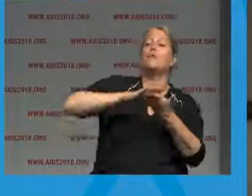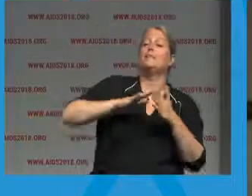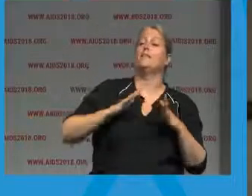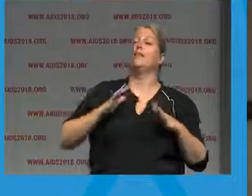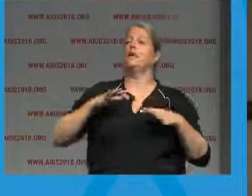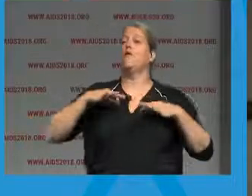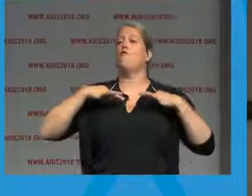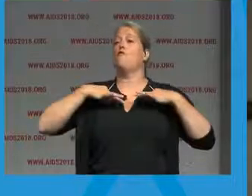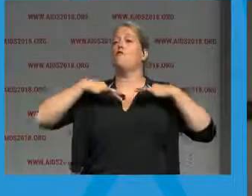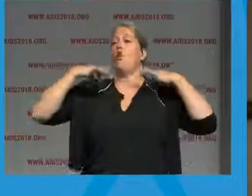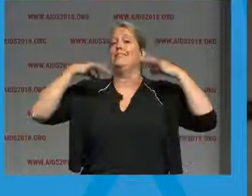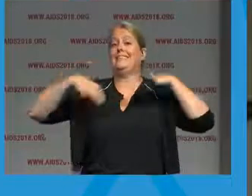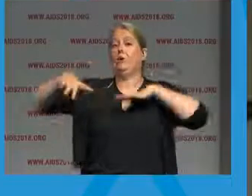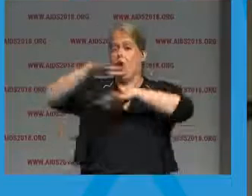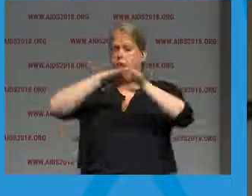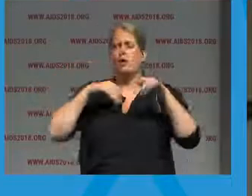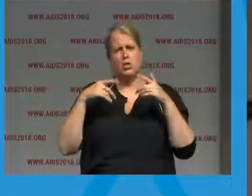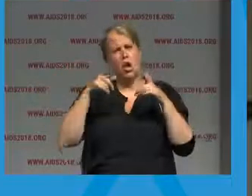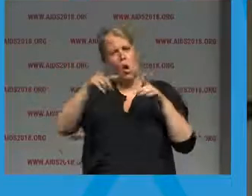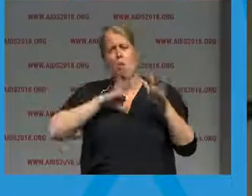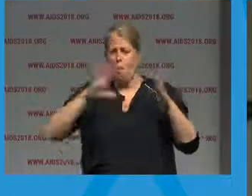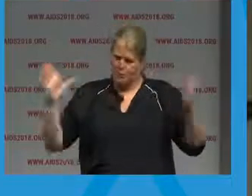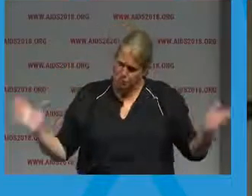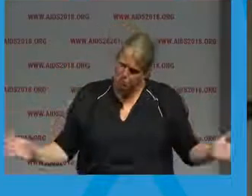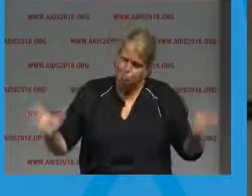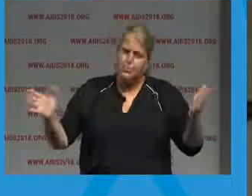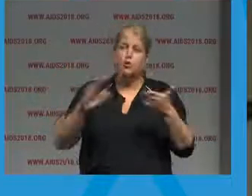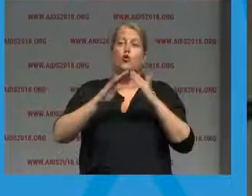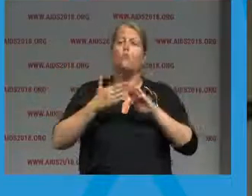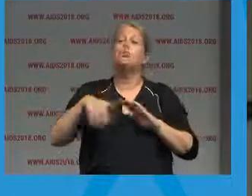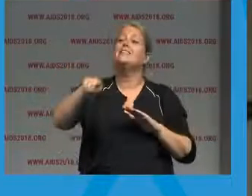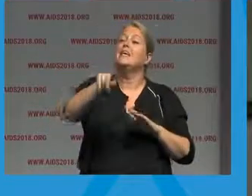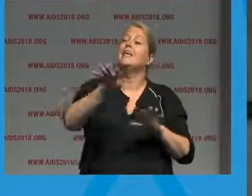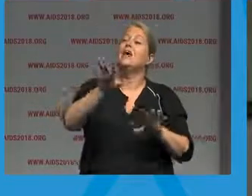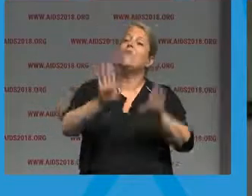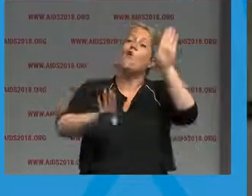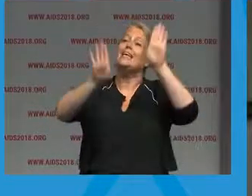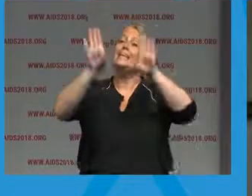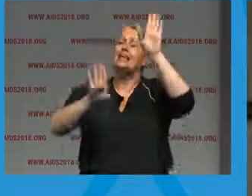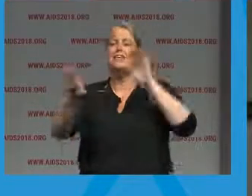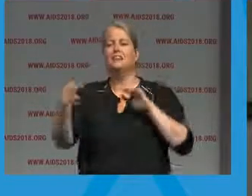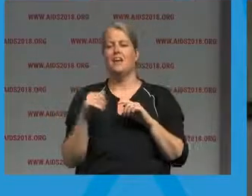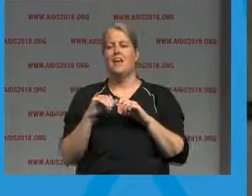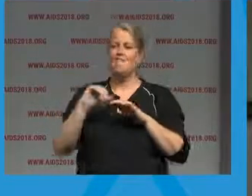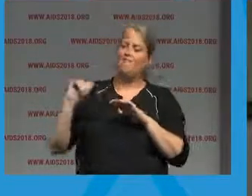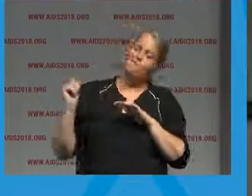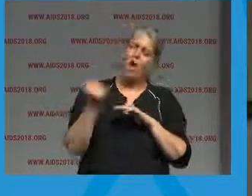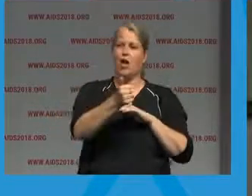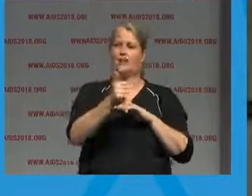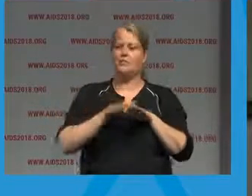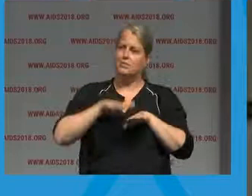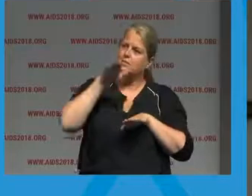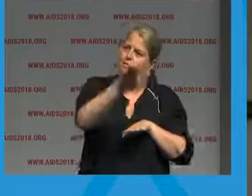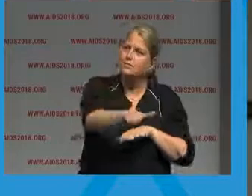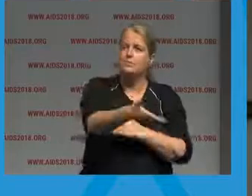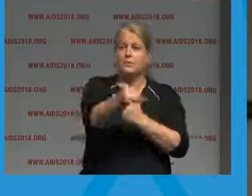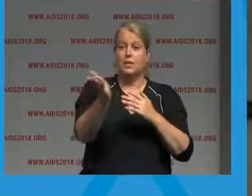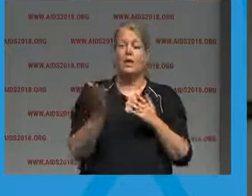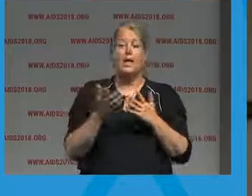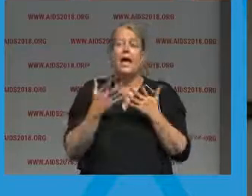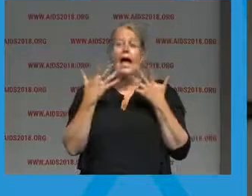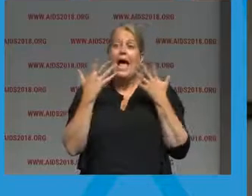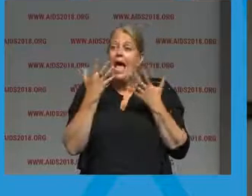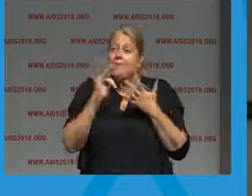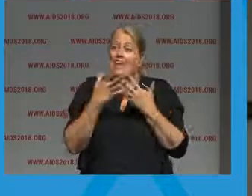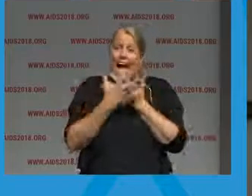something that I'm pushing for. The community volunteers, I always say they are the foot soldiers. Without the community volunteers, a lot of the health centers